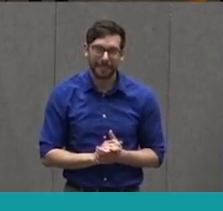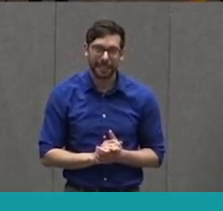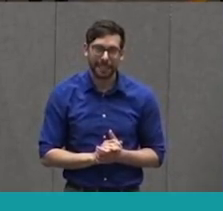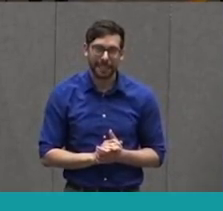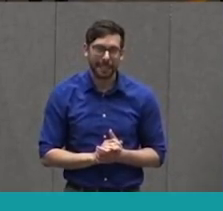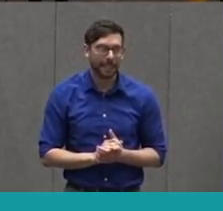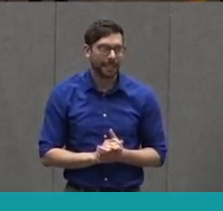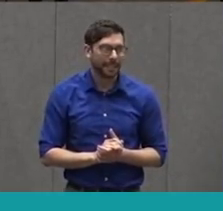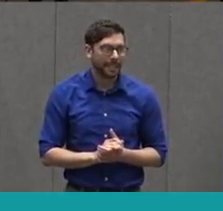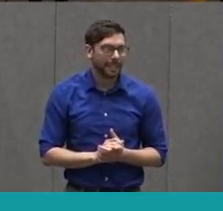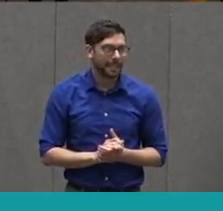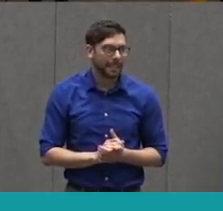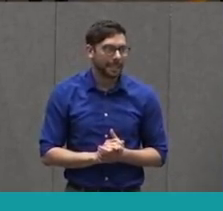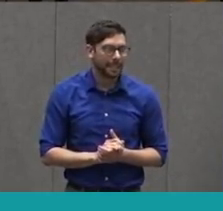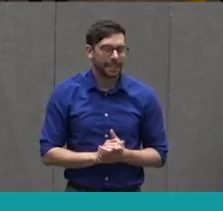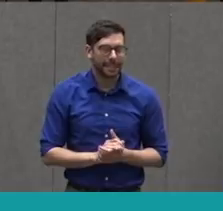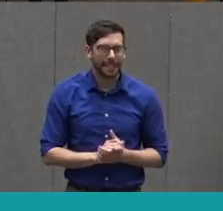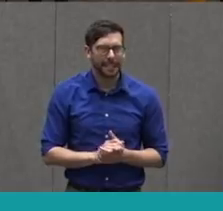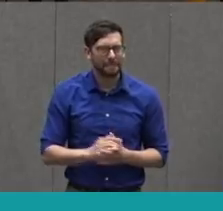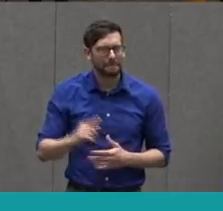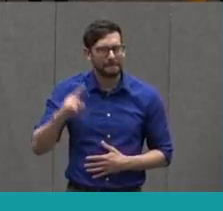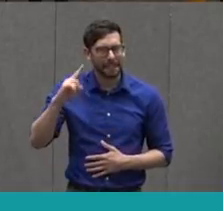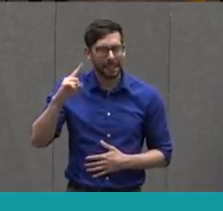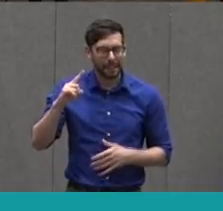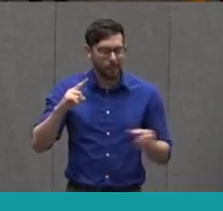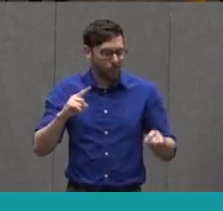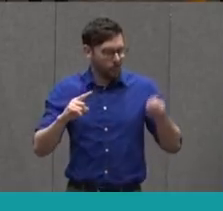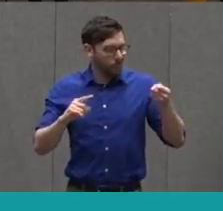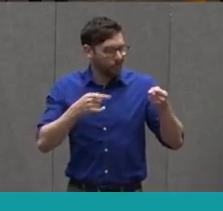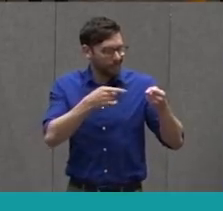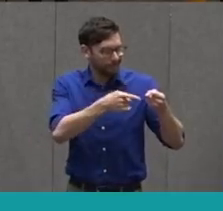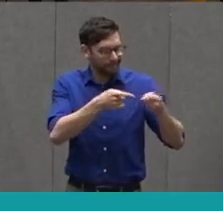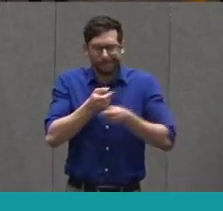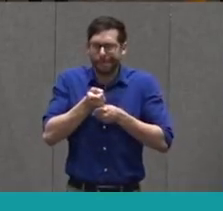And I don't think this makes any sound with me just holding it.